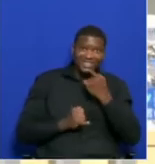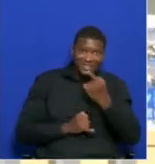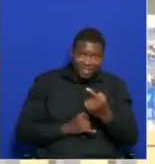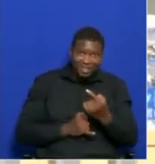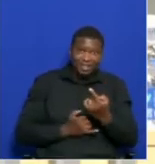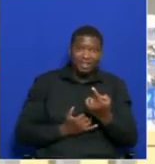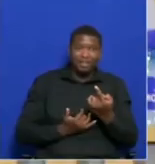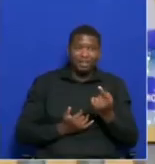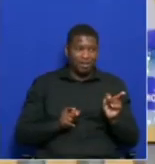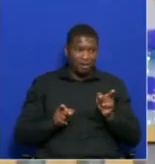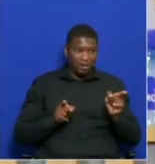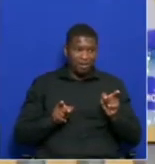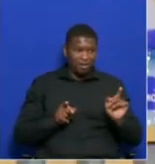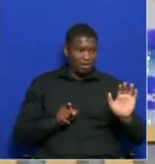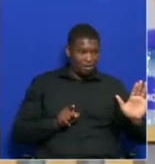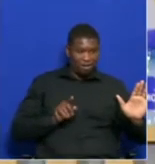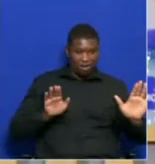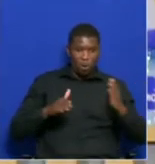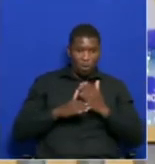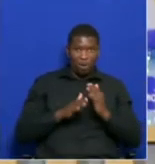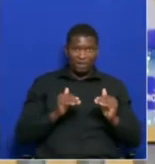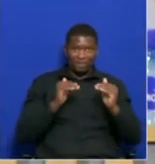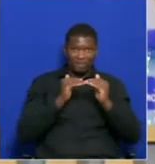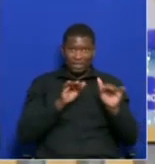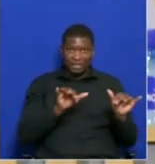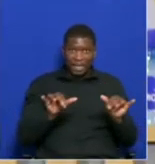same. So Correct, that's- Commissioner, That's yes. your point.